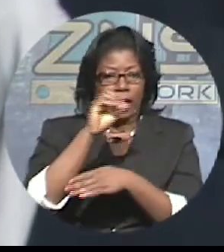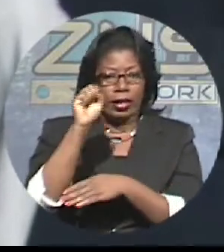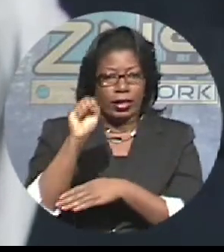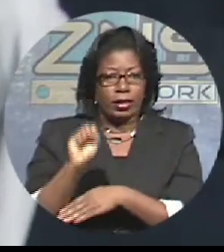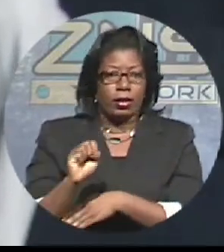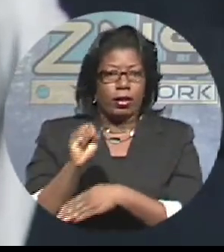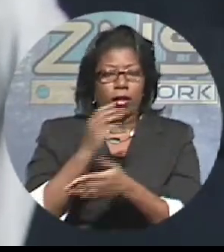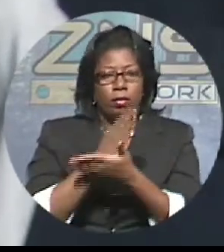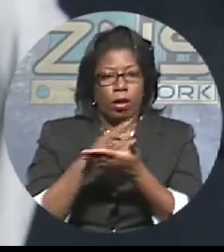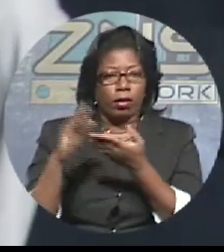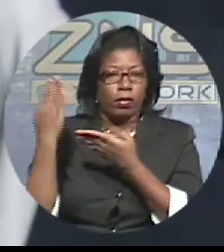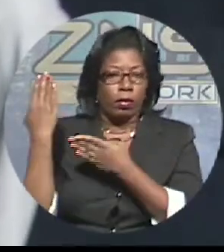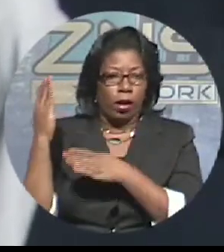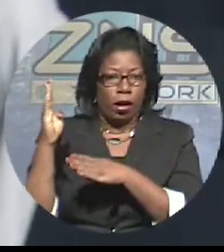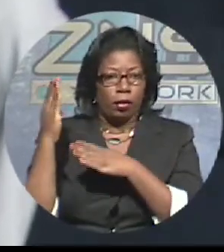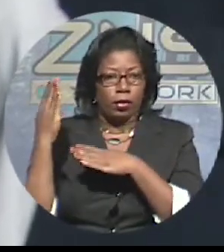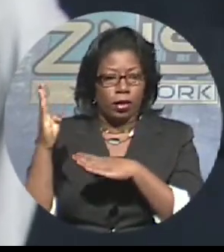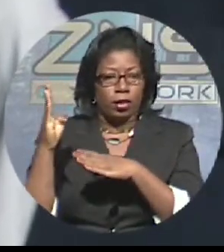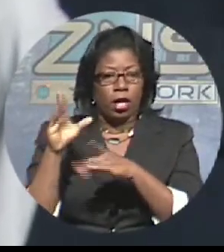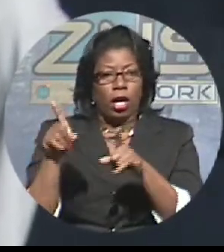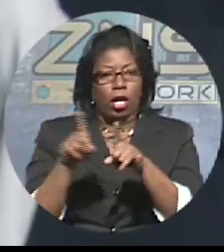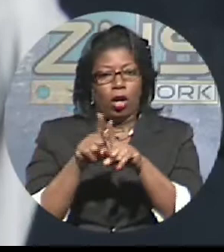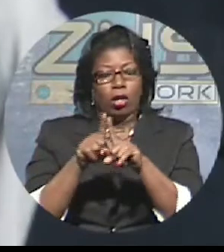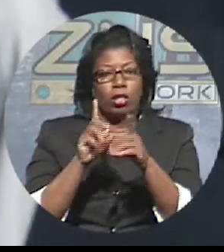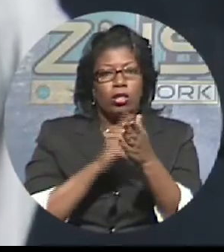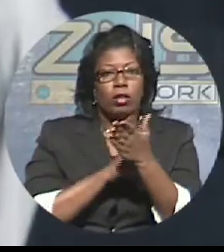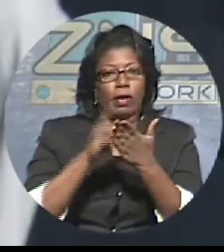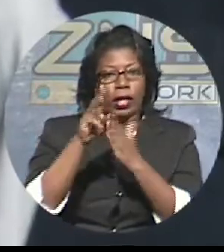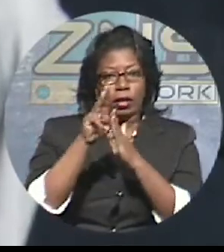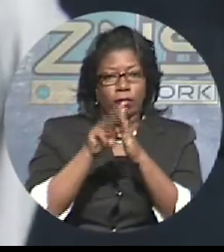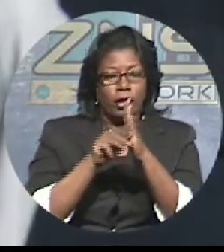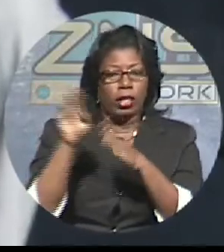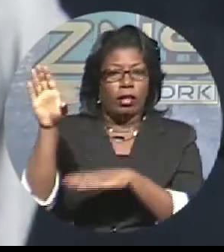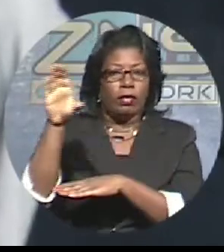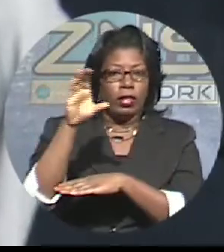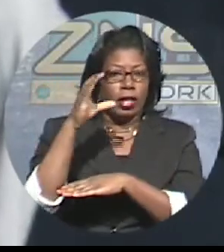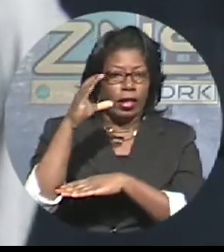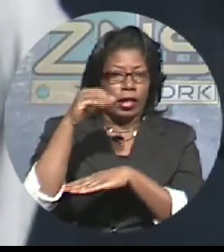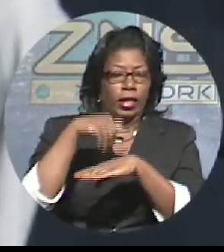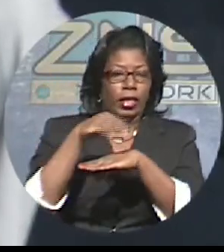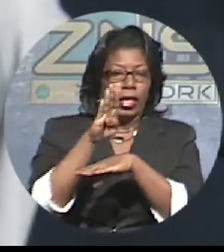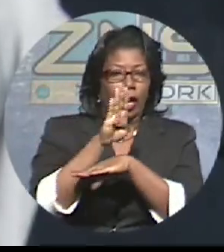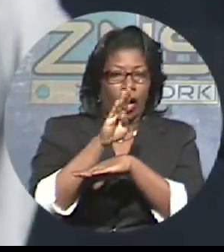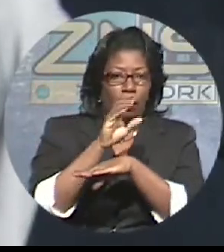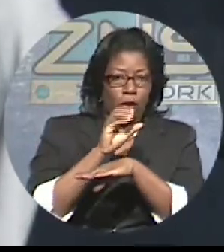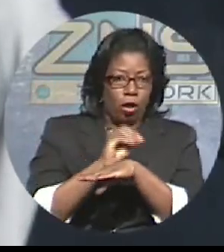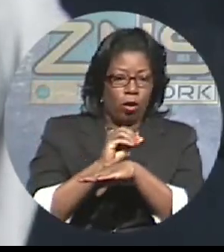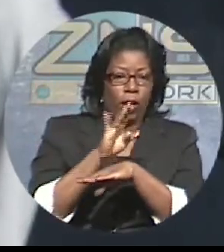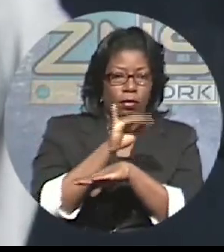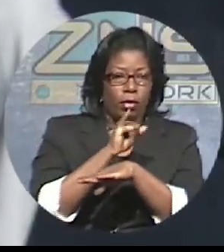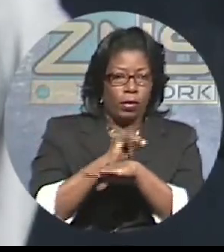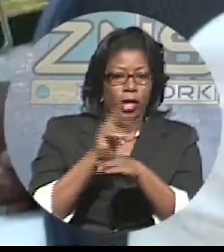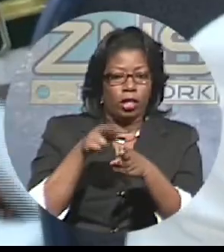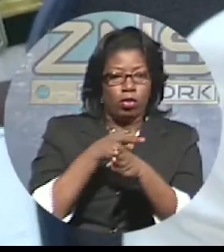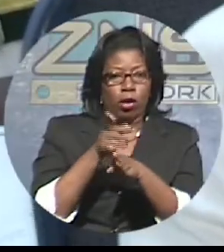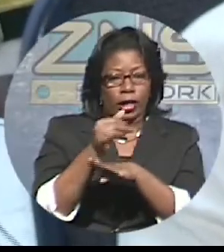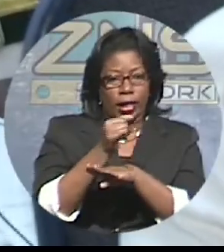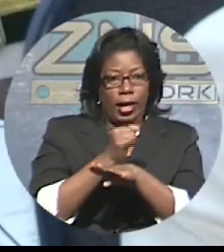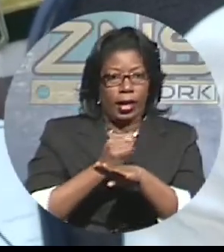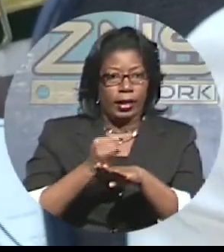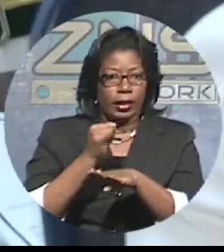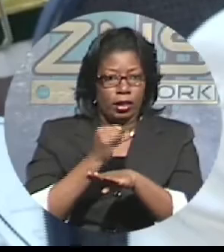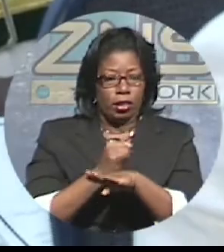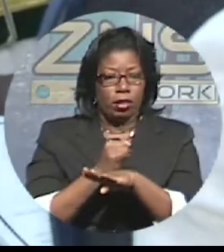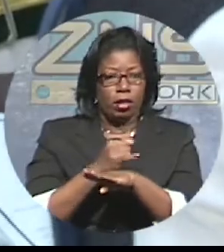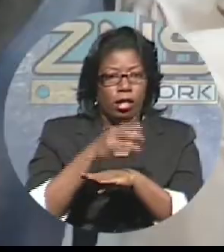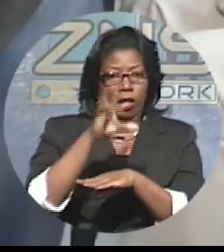Southern Bahamas, and the development of satellite bases in Abaco, Bimini, and the Ragged Islands.